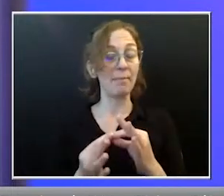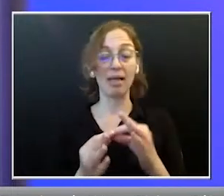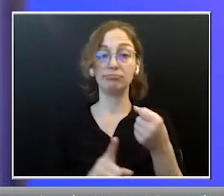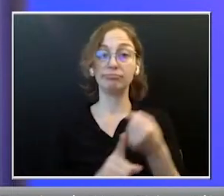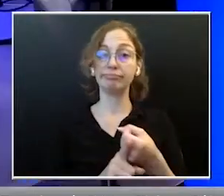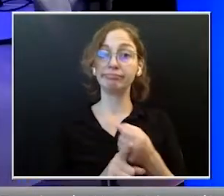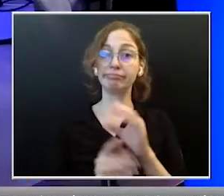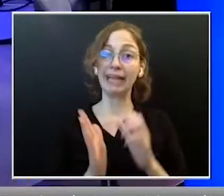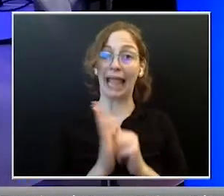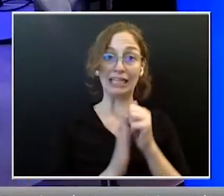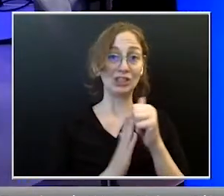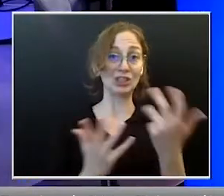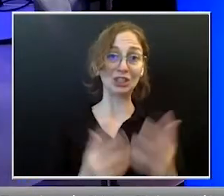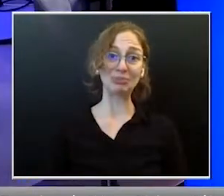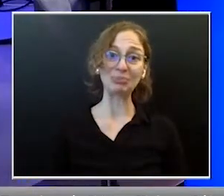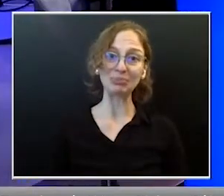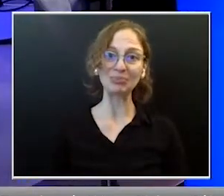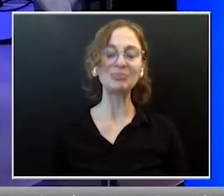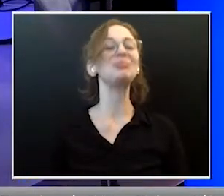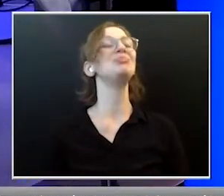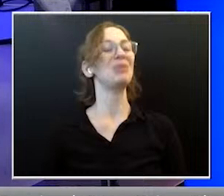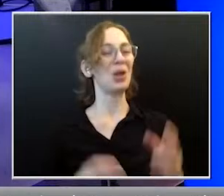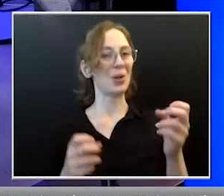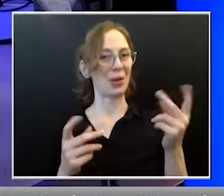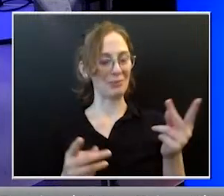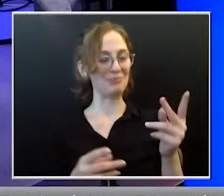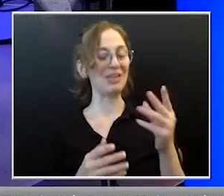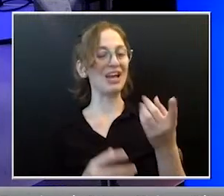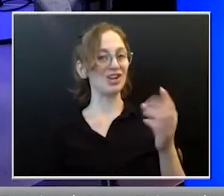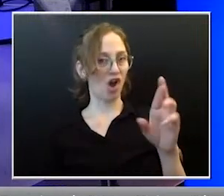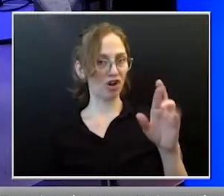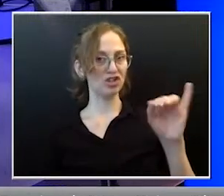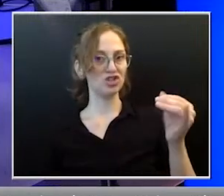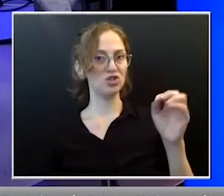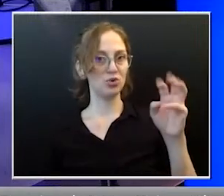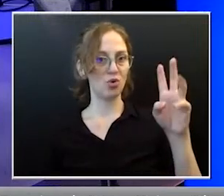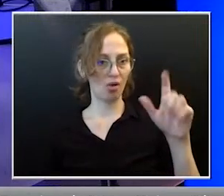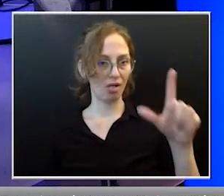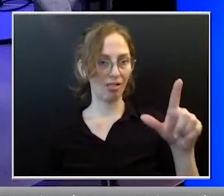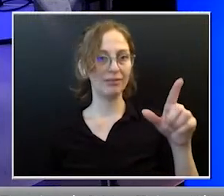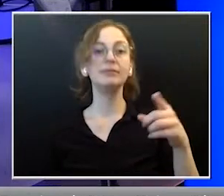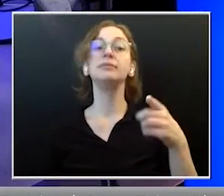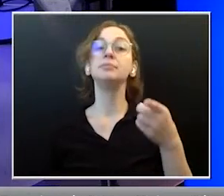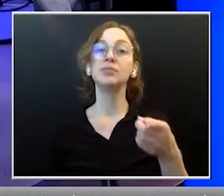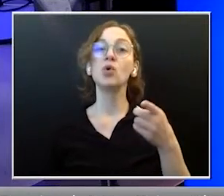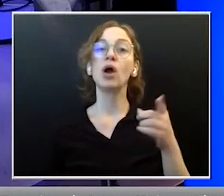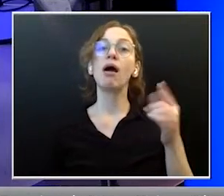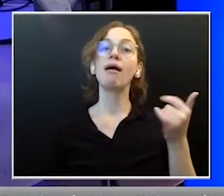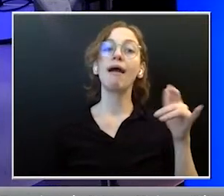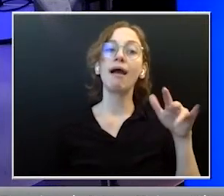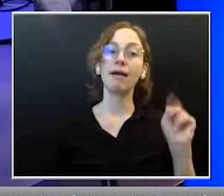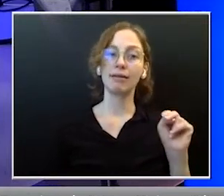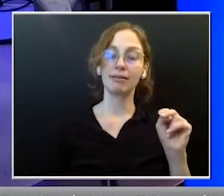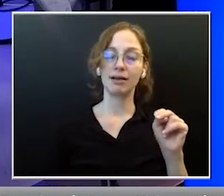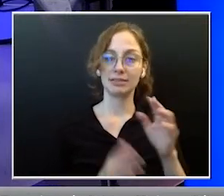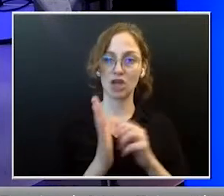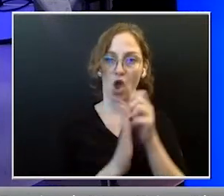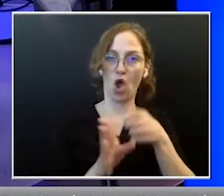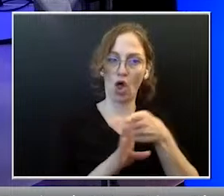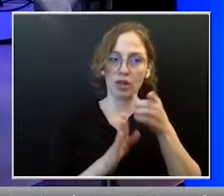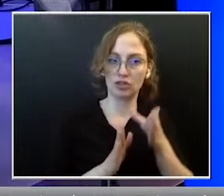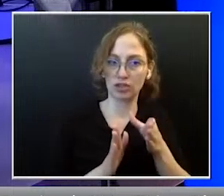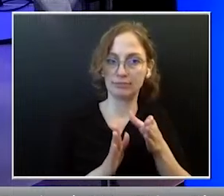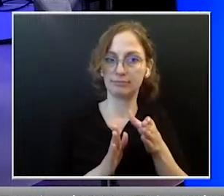I want to bring in Dr. Jewell. Dr. Jewell, you're a gynecologic oncologist, and you became Angela's doctor because